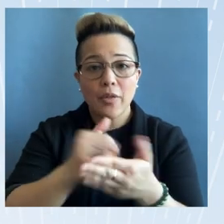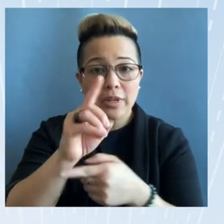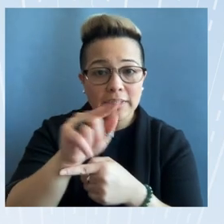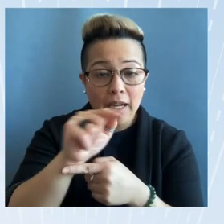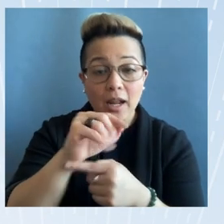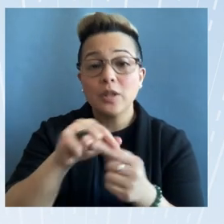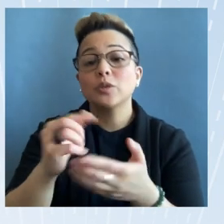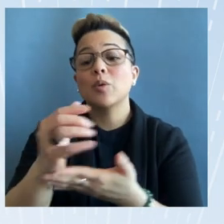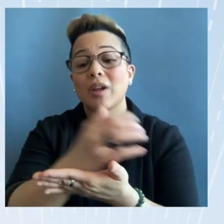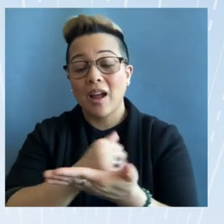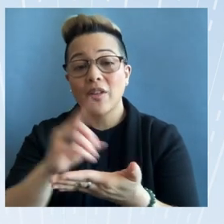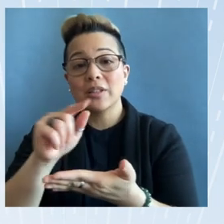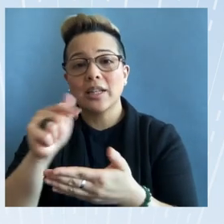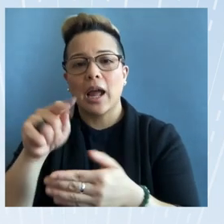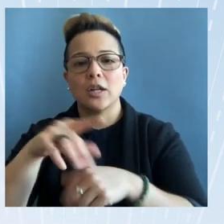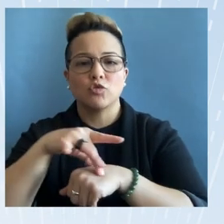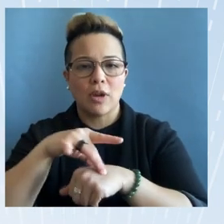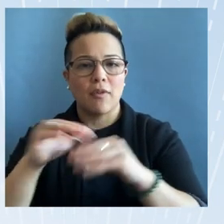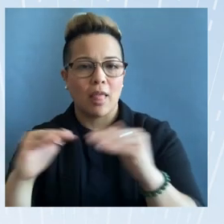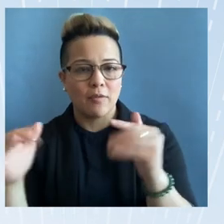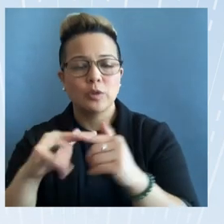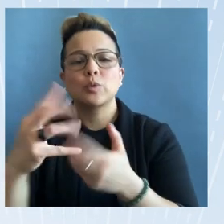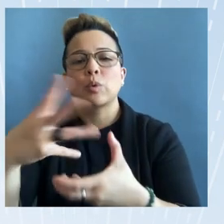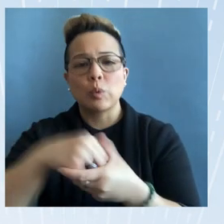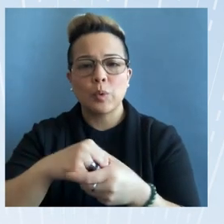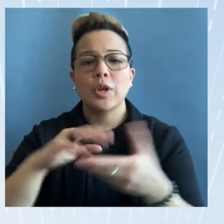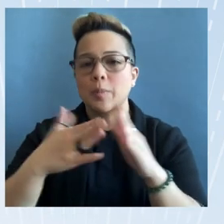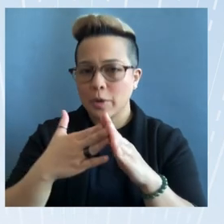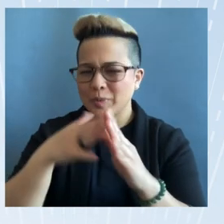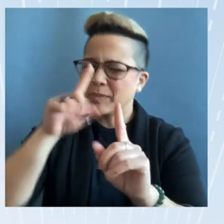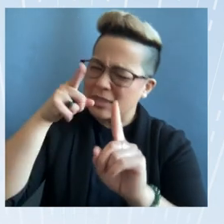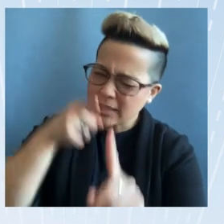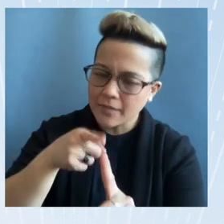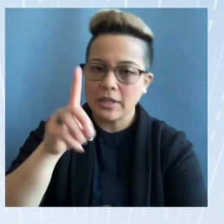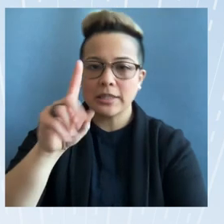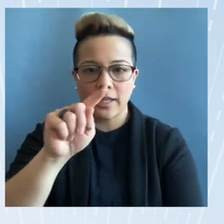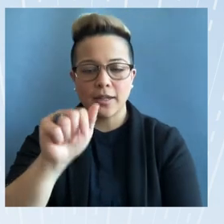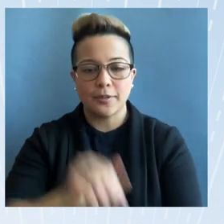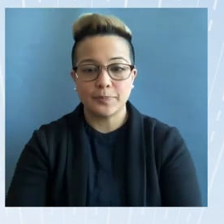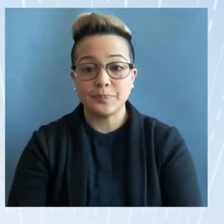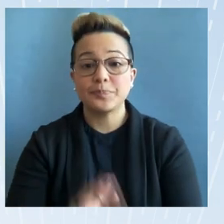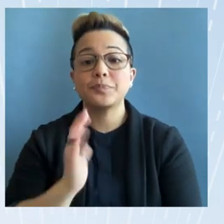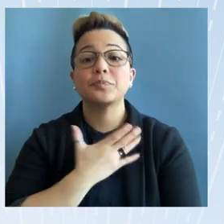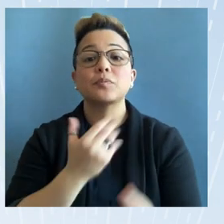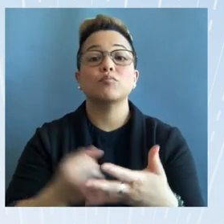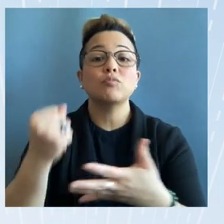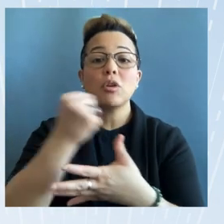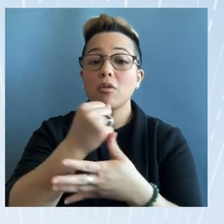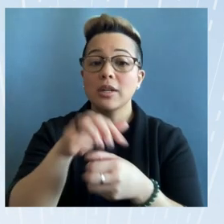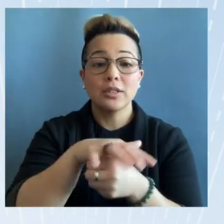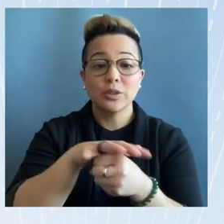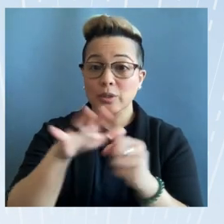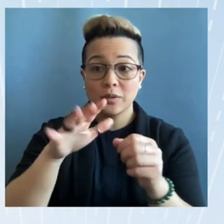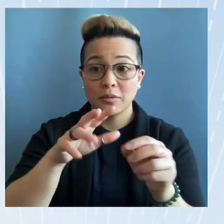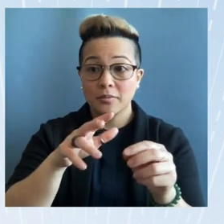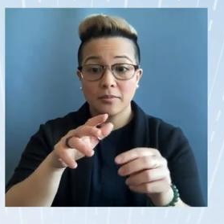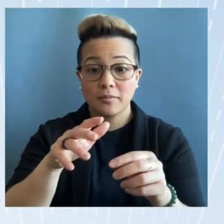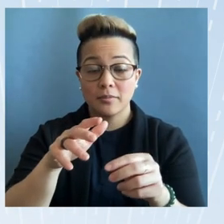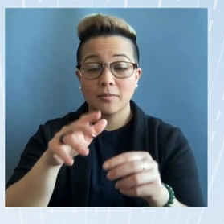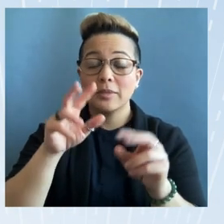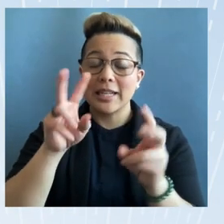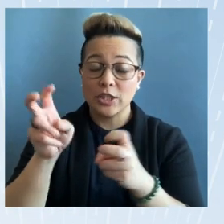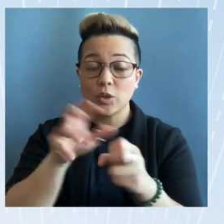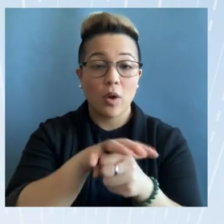at the geographical level to include community-specific data. Our priority issue areas are